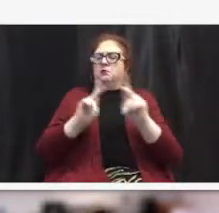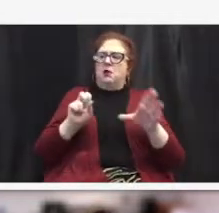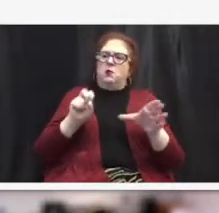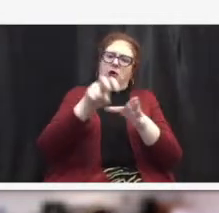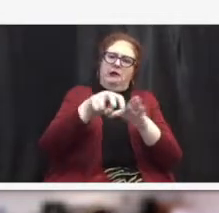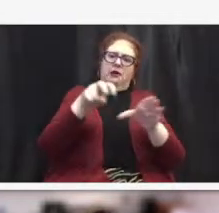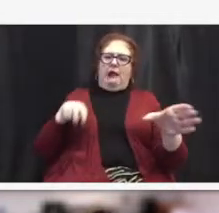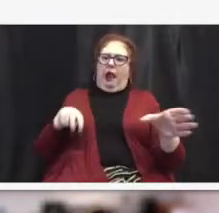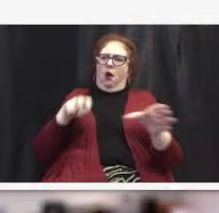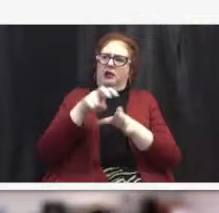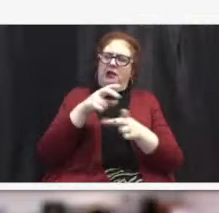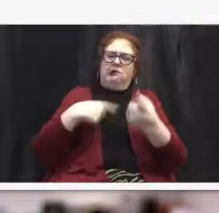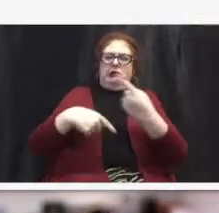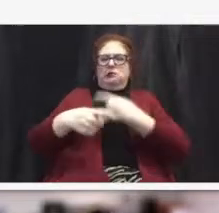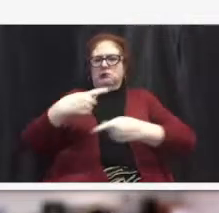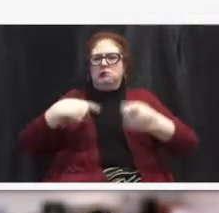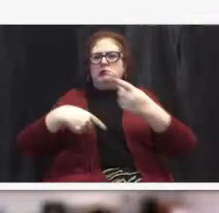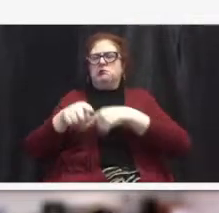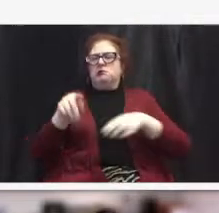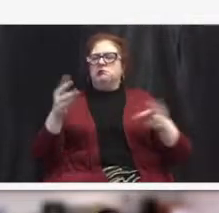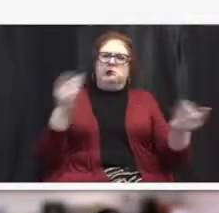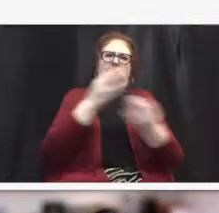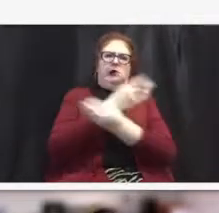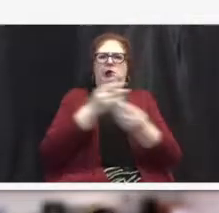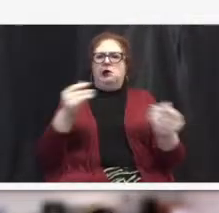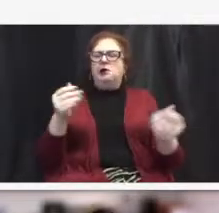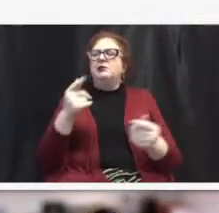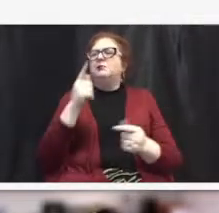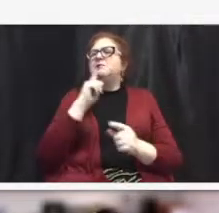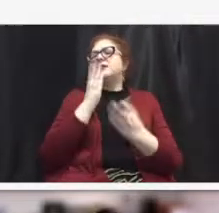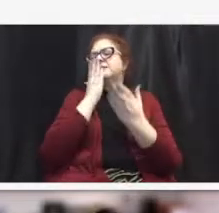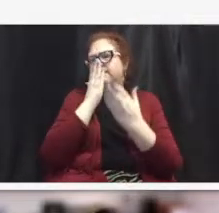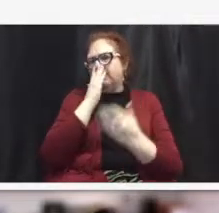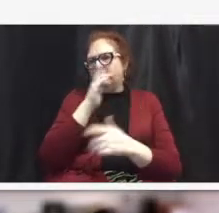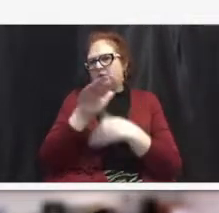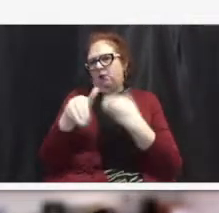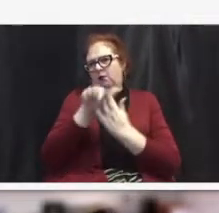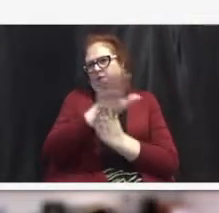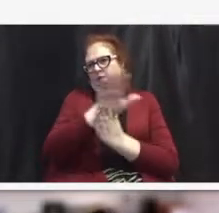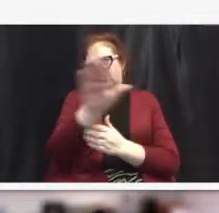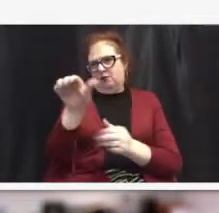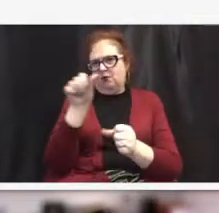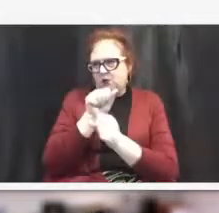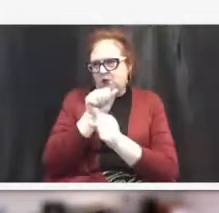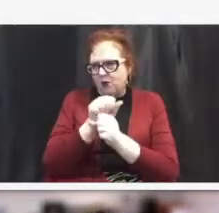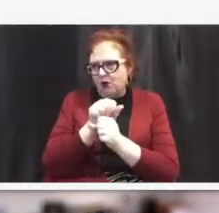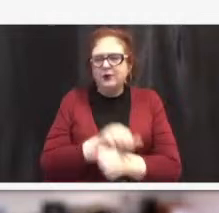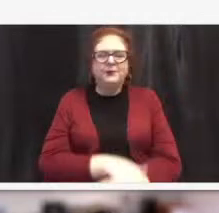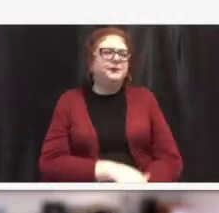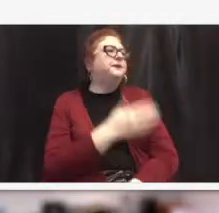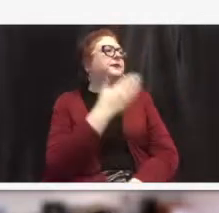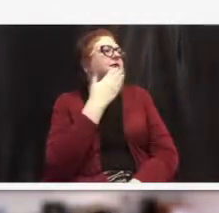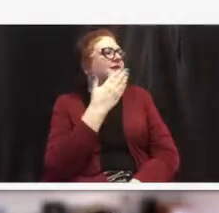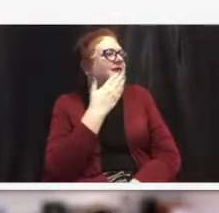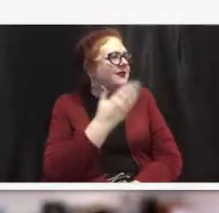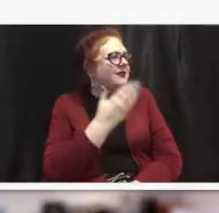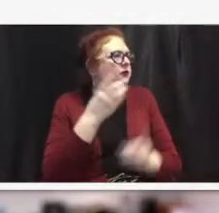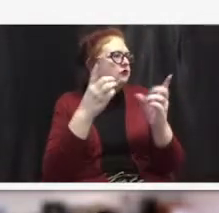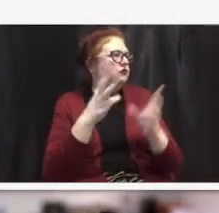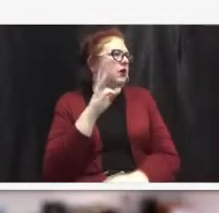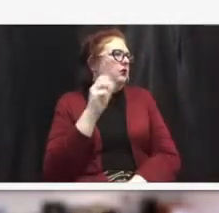you'll take that into account. I appreciate all the work you guys are doing. Thank you so much. Director Warwick, thank you very much on behalf of the